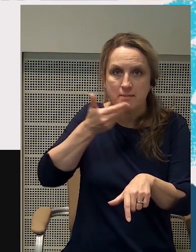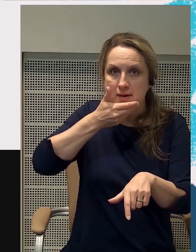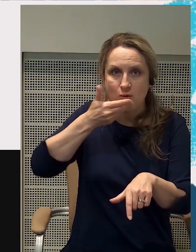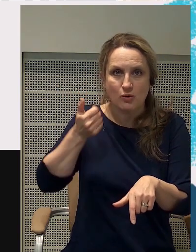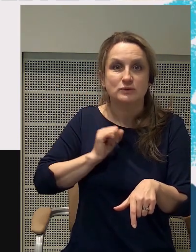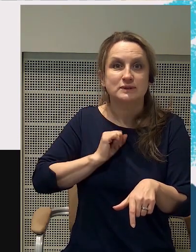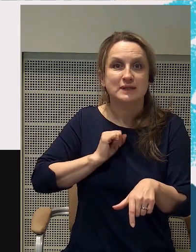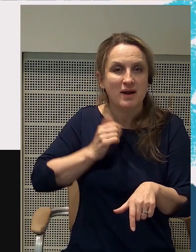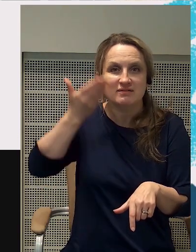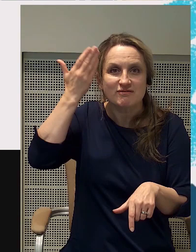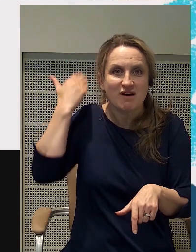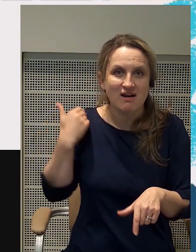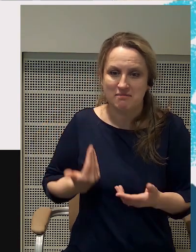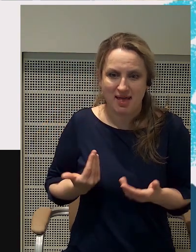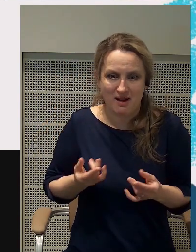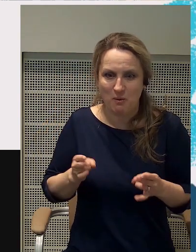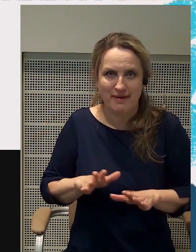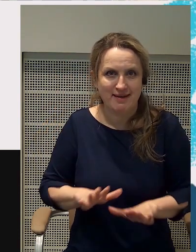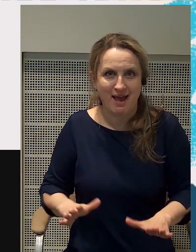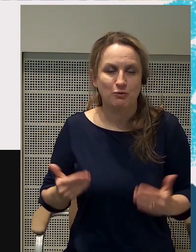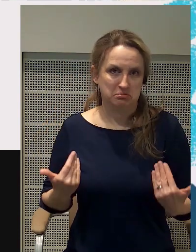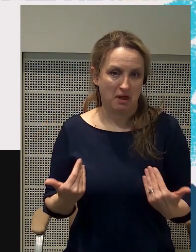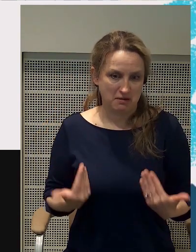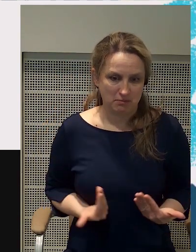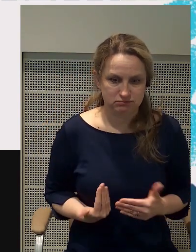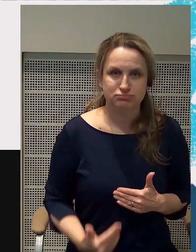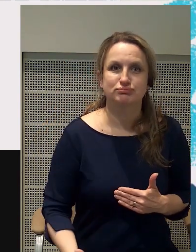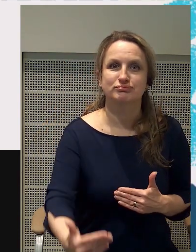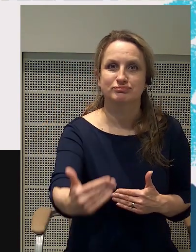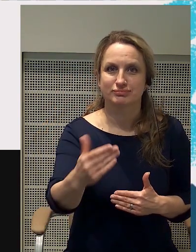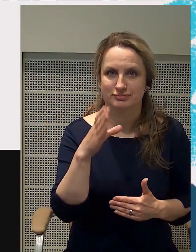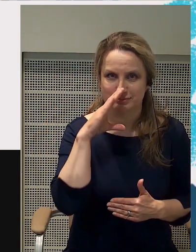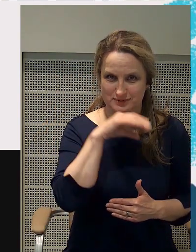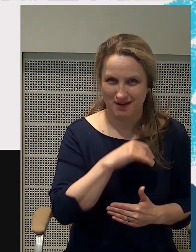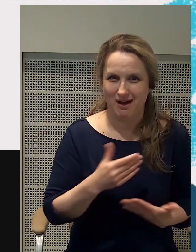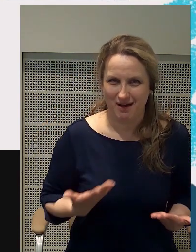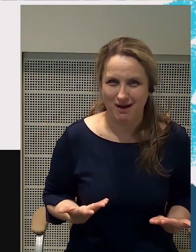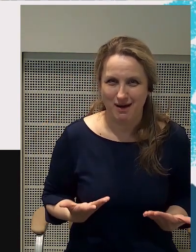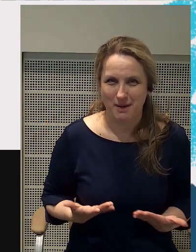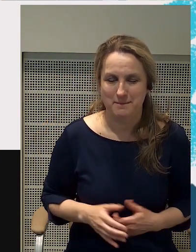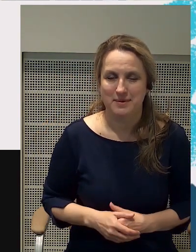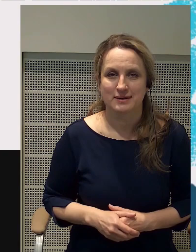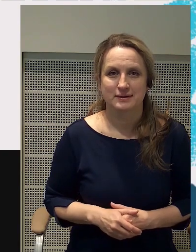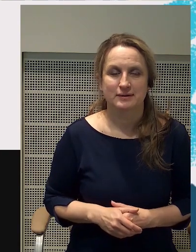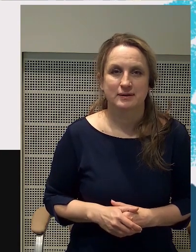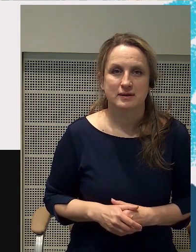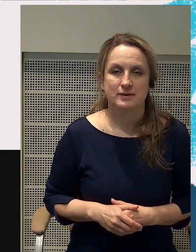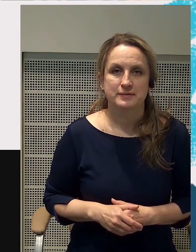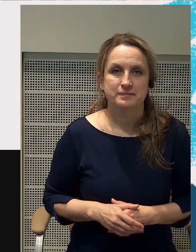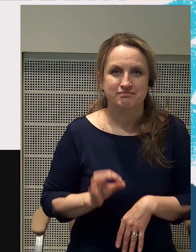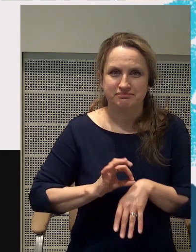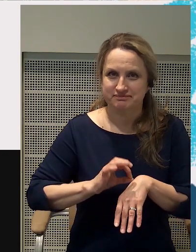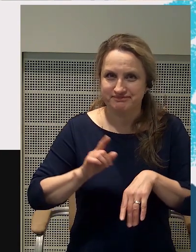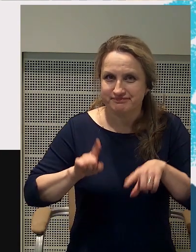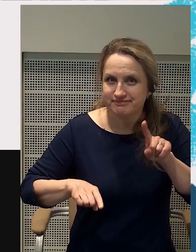more knowledge, they are reaching adulthood, but they should be able to have a life of good quality,